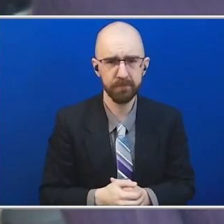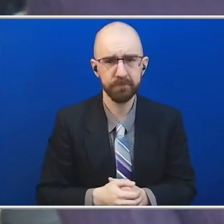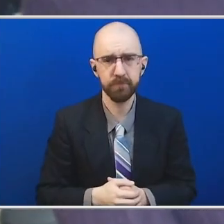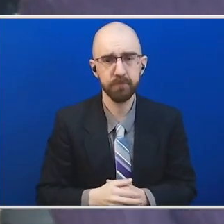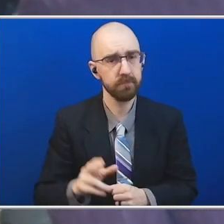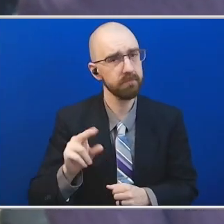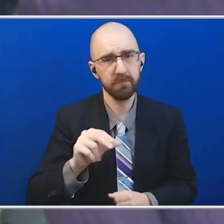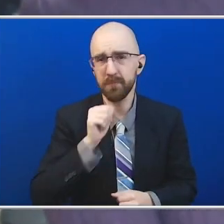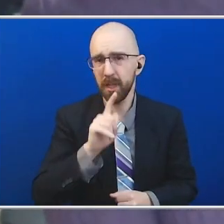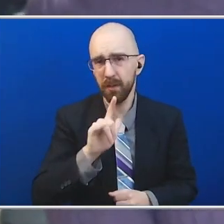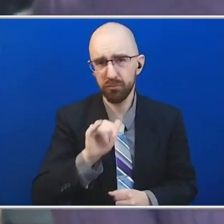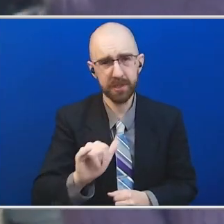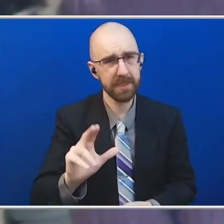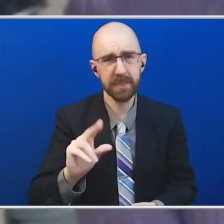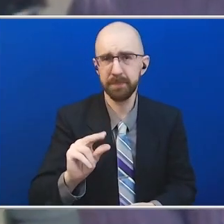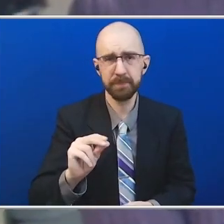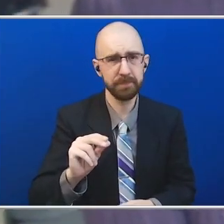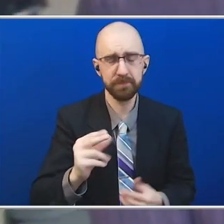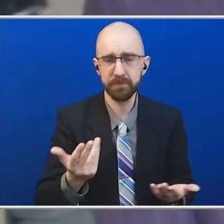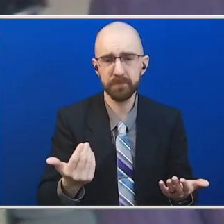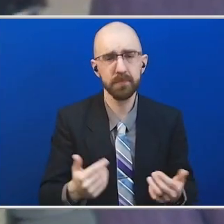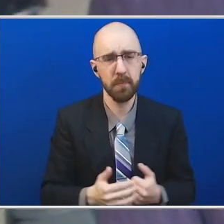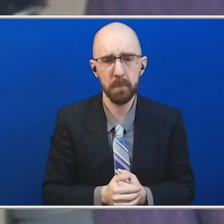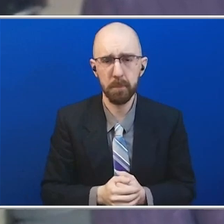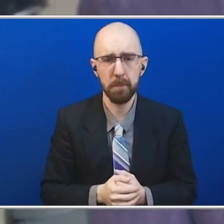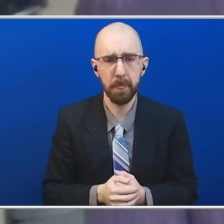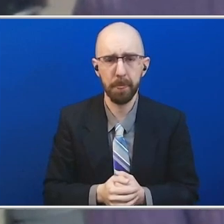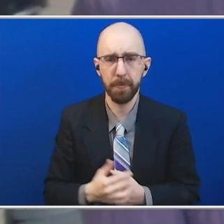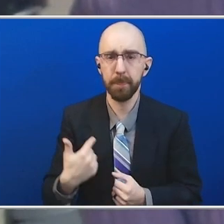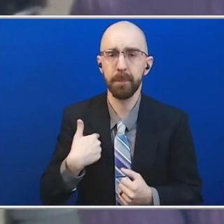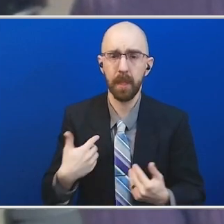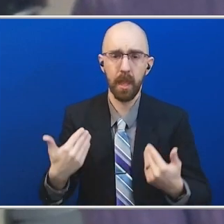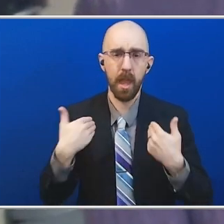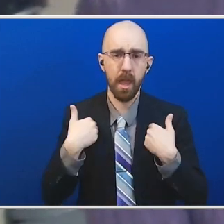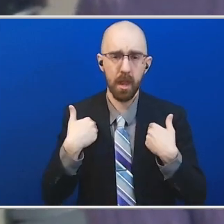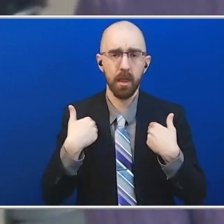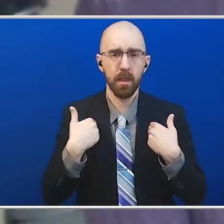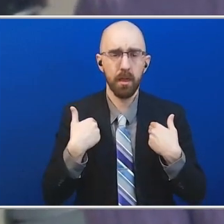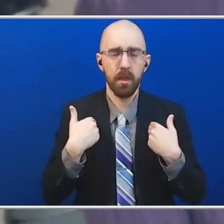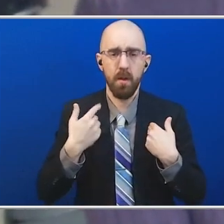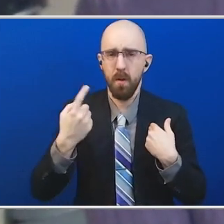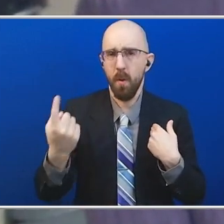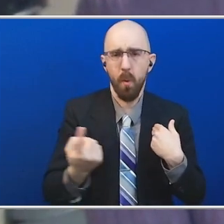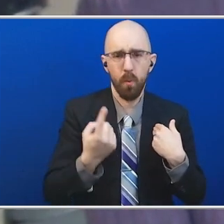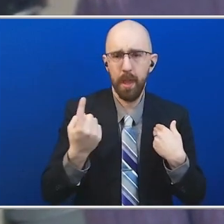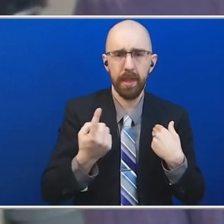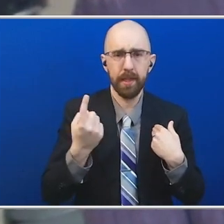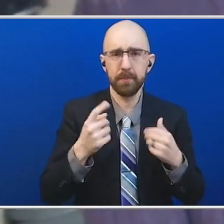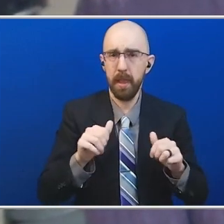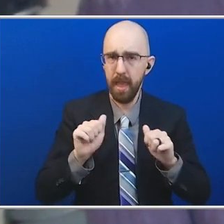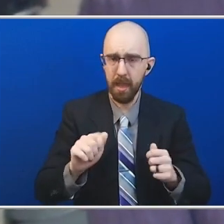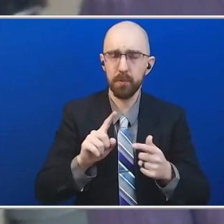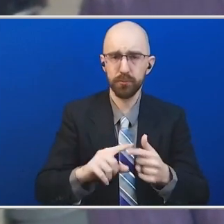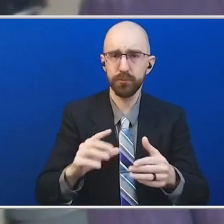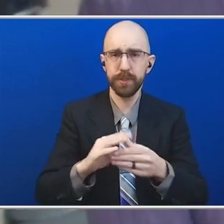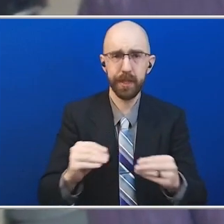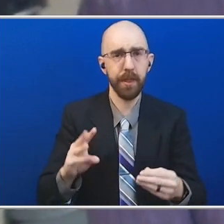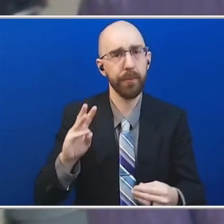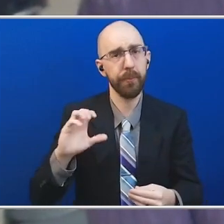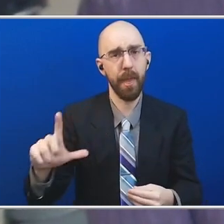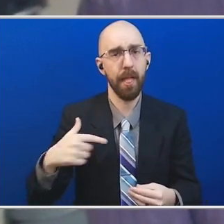really, no. I had always been able to say, well, I'm